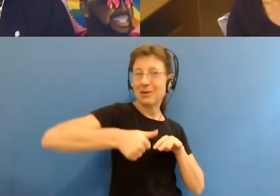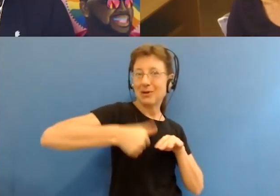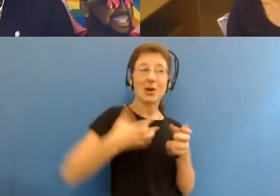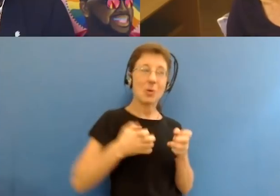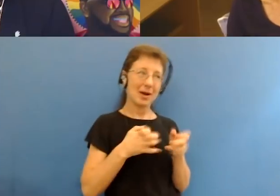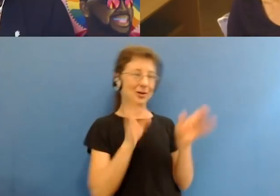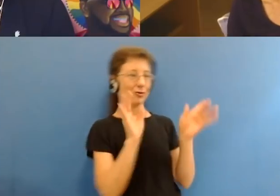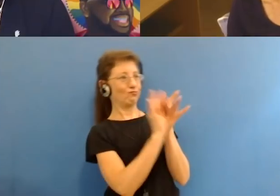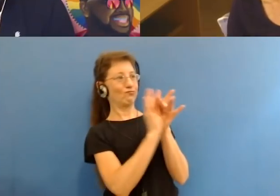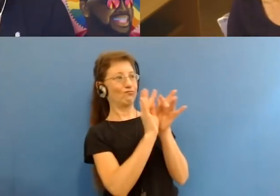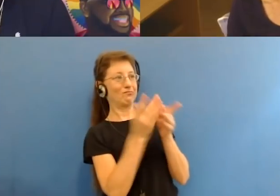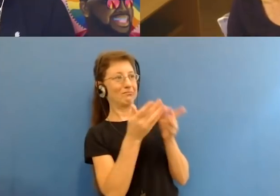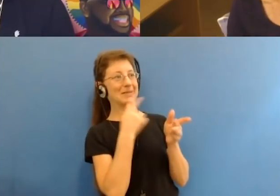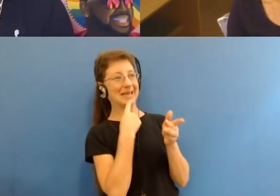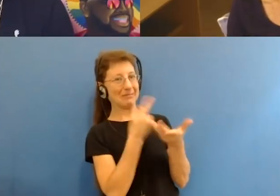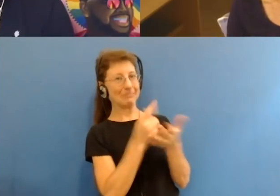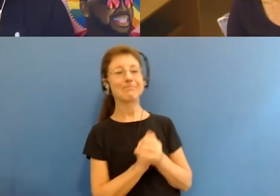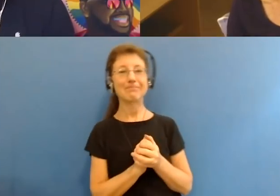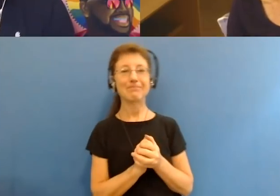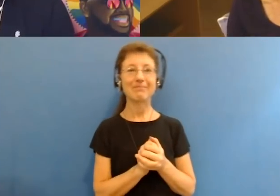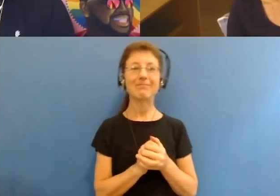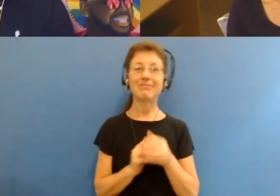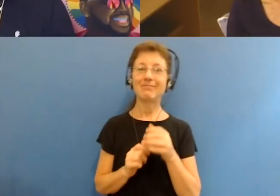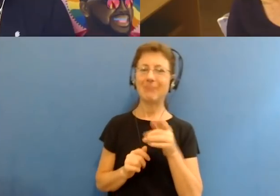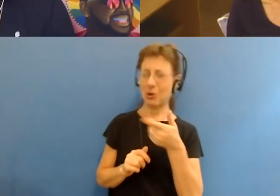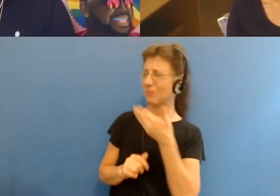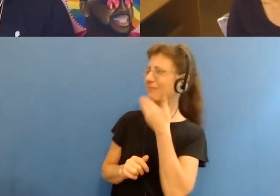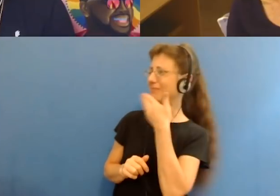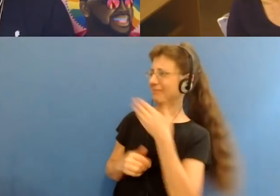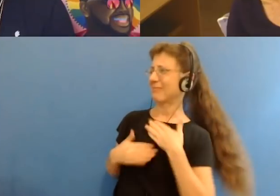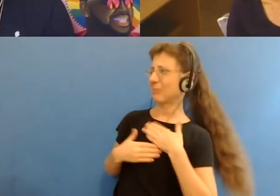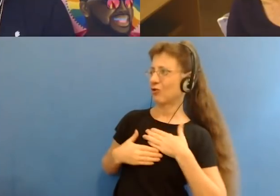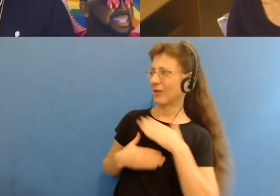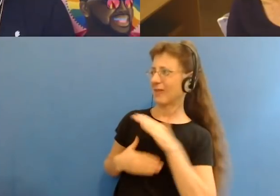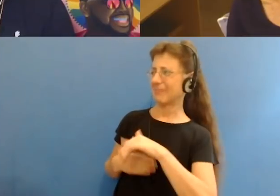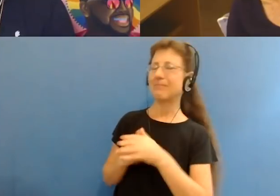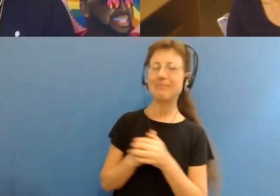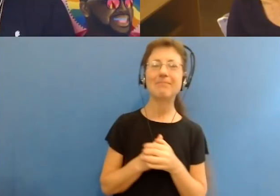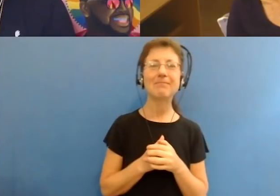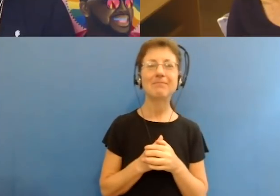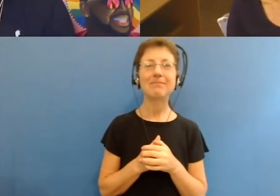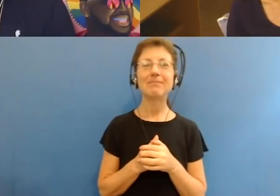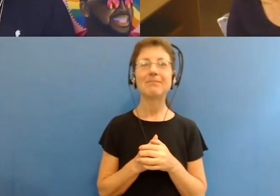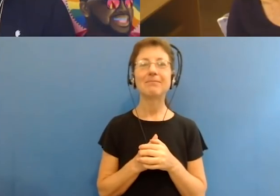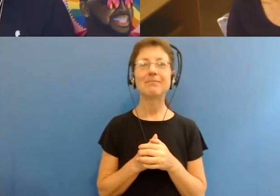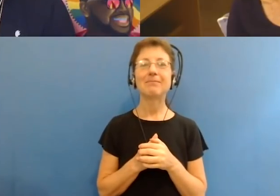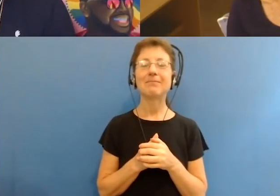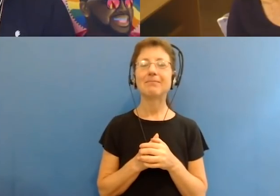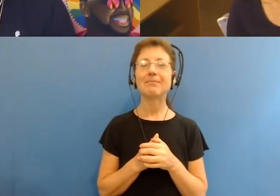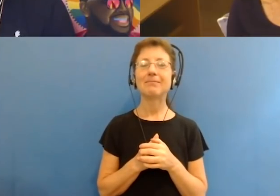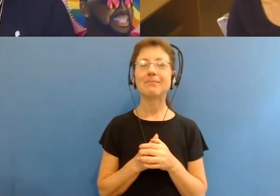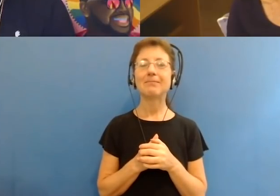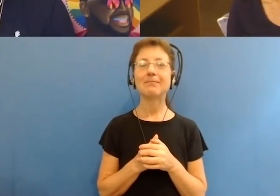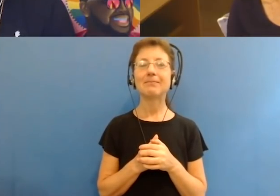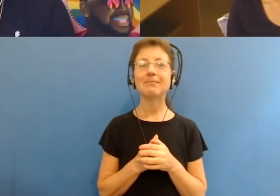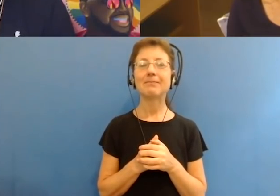loud. Yeah, I appreciate that. Yeah, I really do. Yeah, it's, you know,